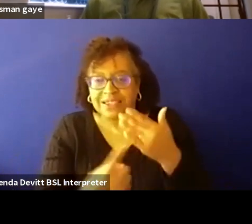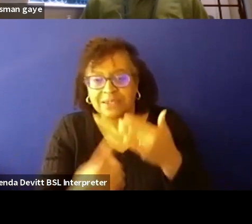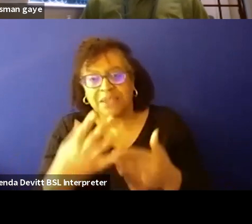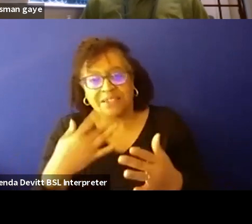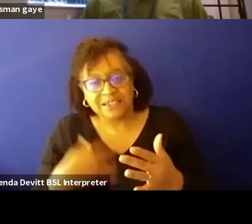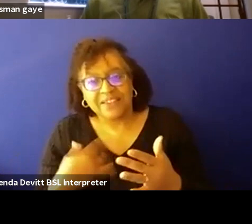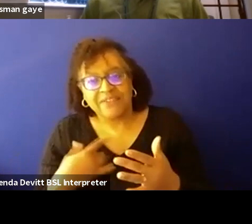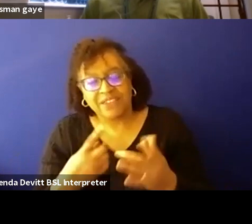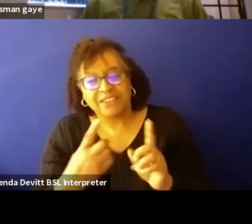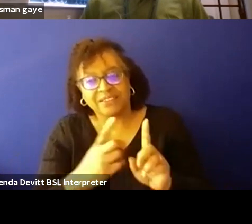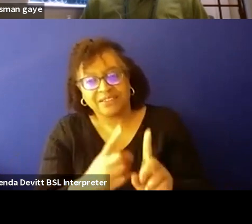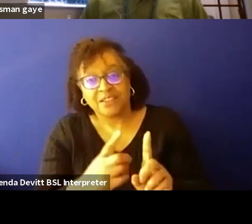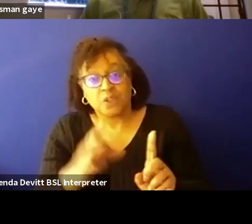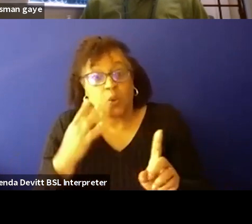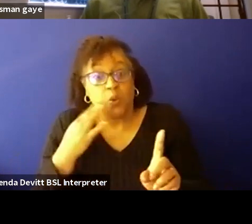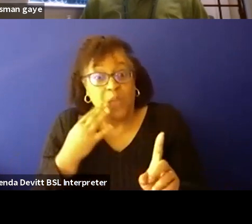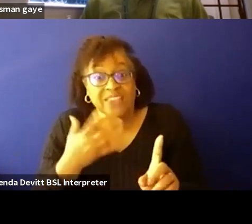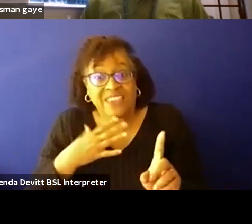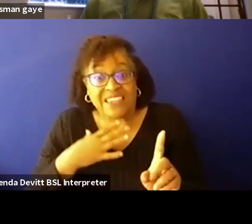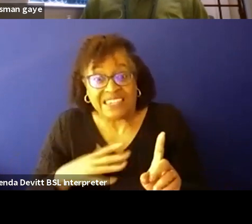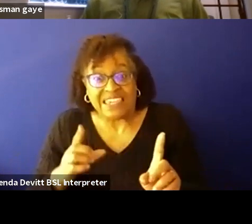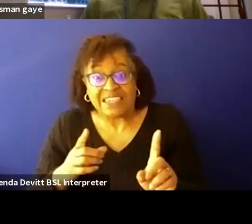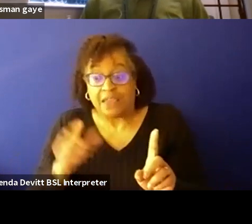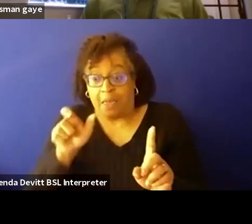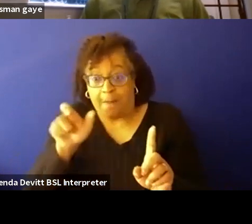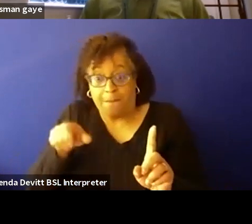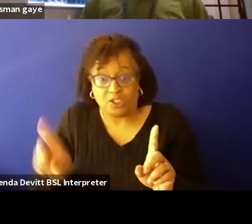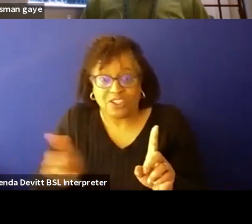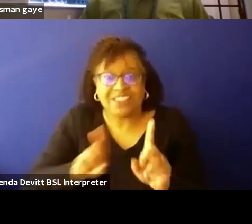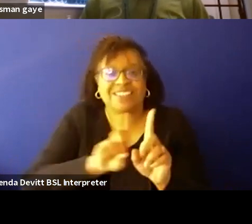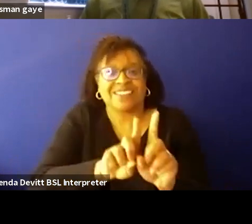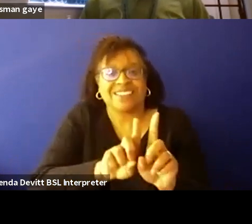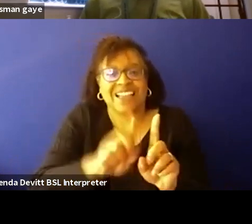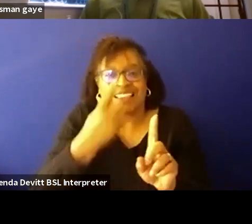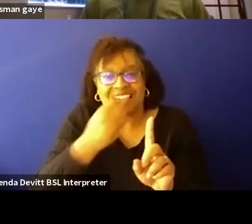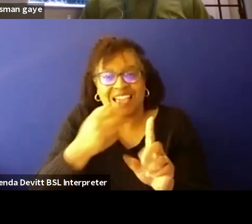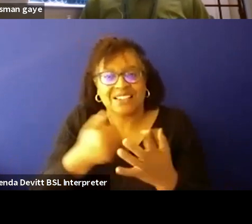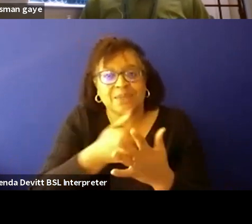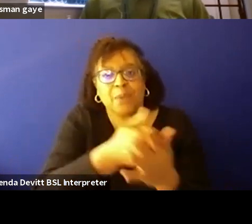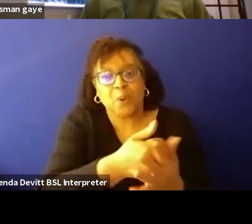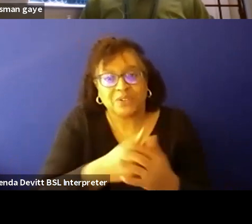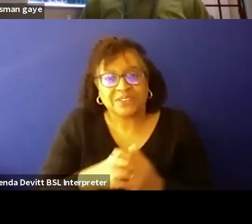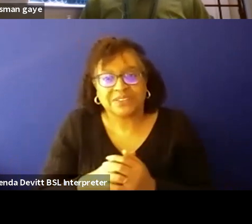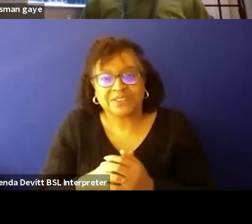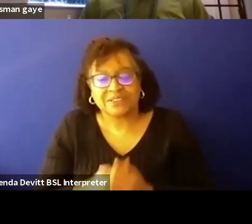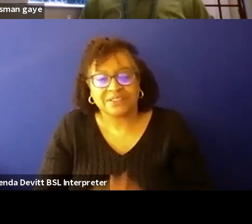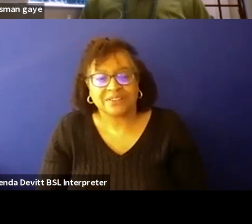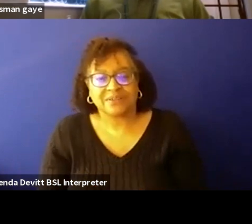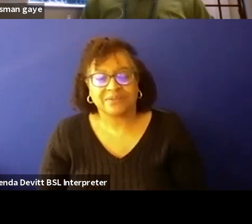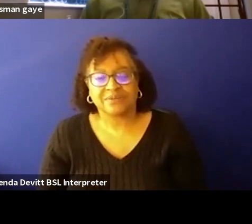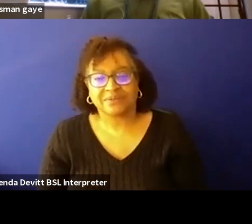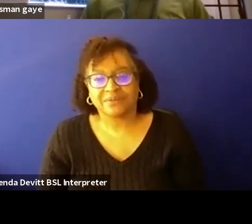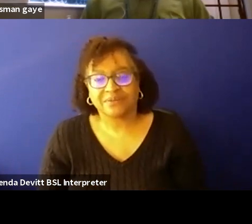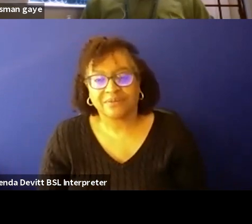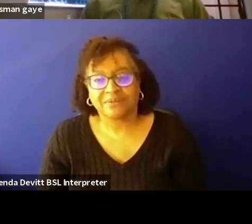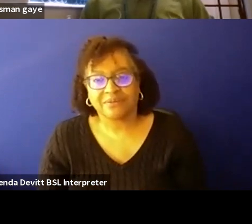Yeah. Agree. Yeah. Thank you so much,